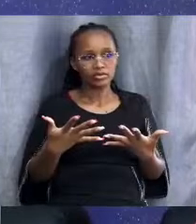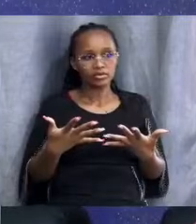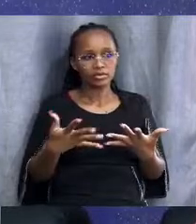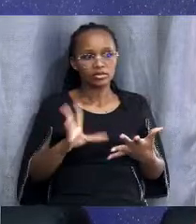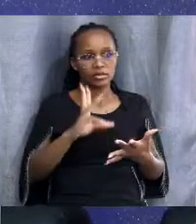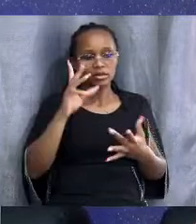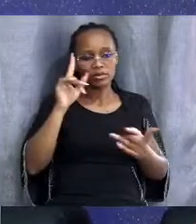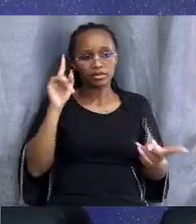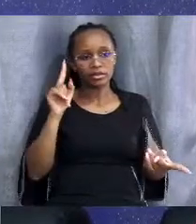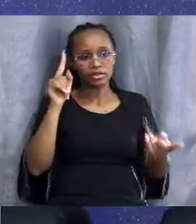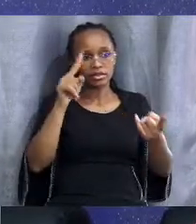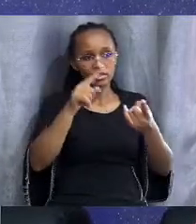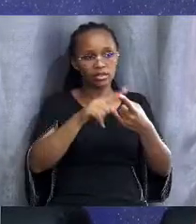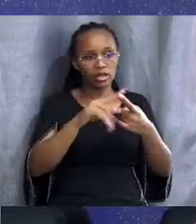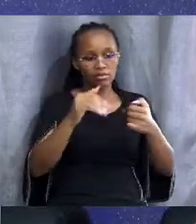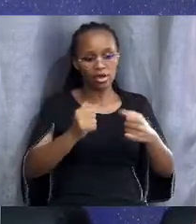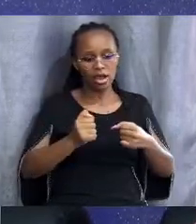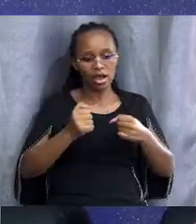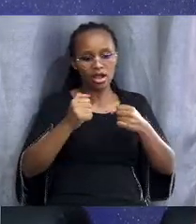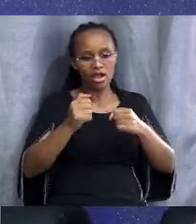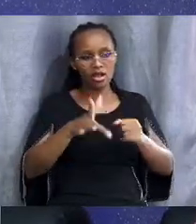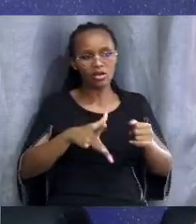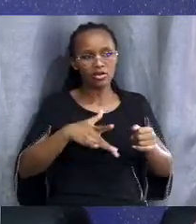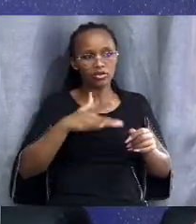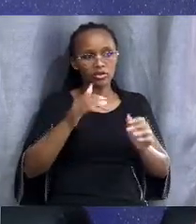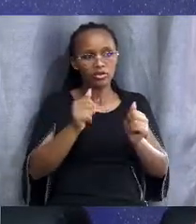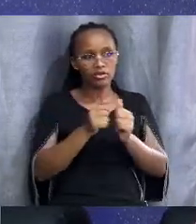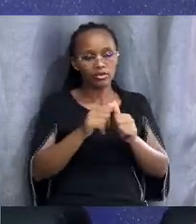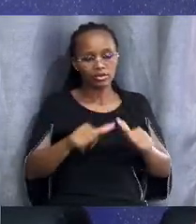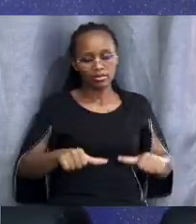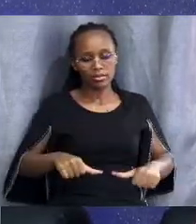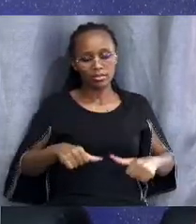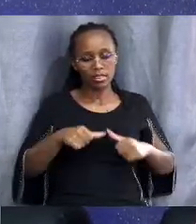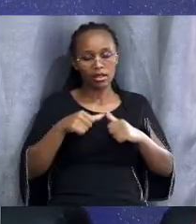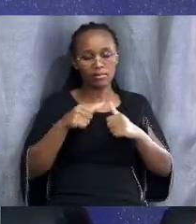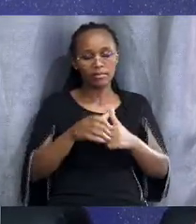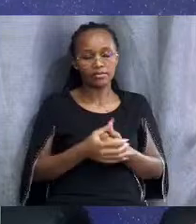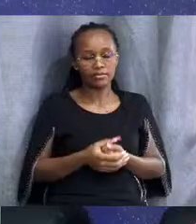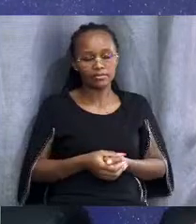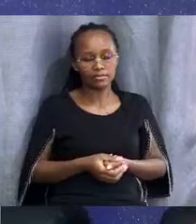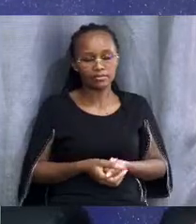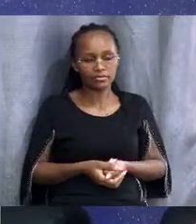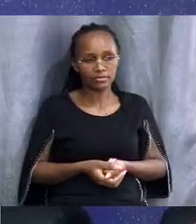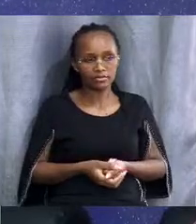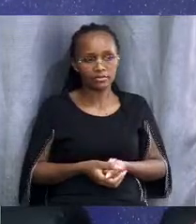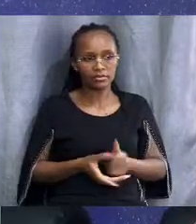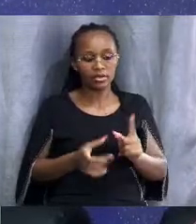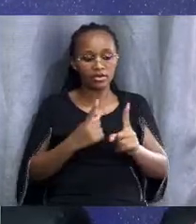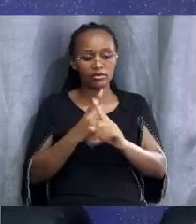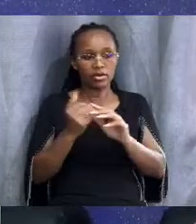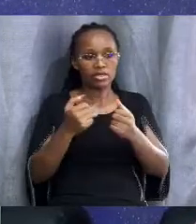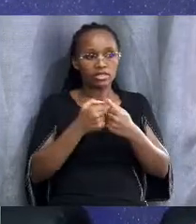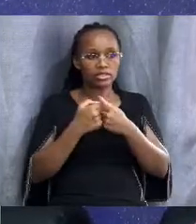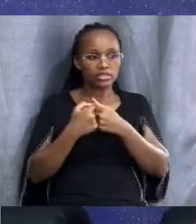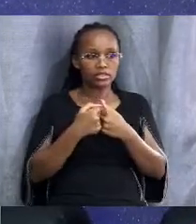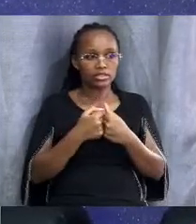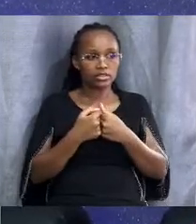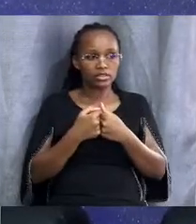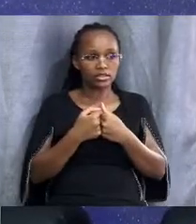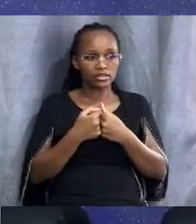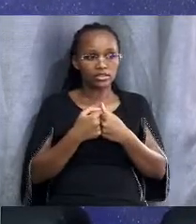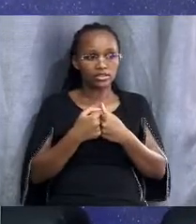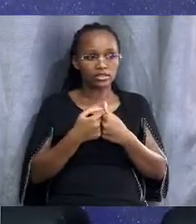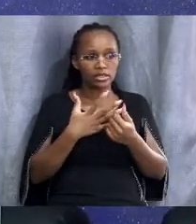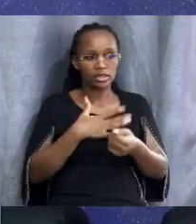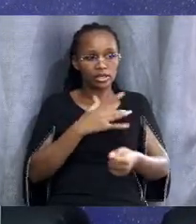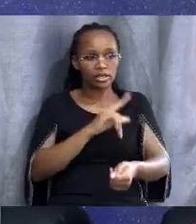with determination and courage filled me with pride beyond words. You faced challenges with resilience